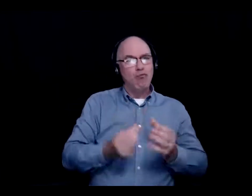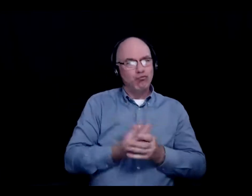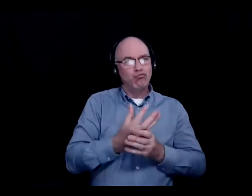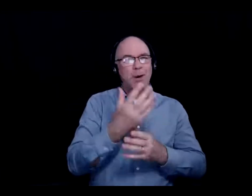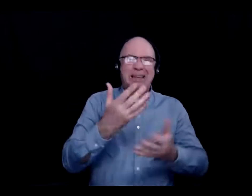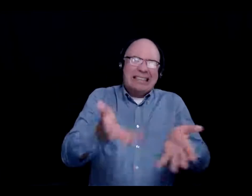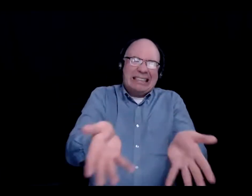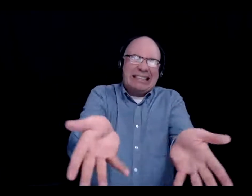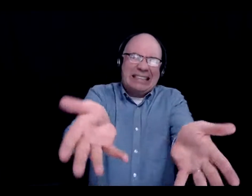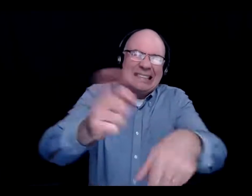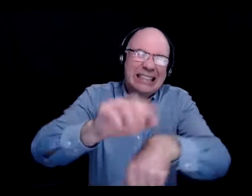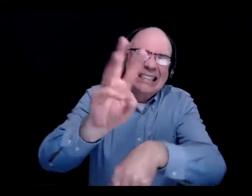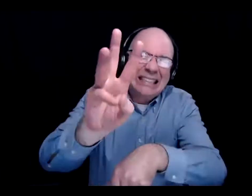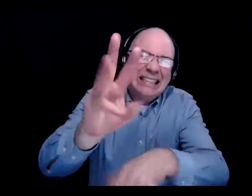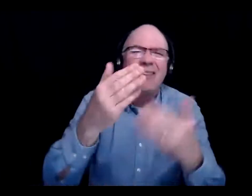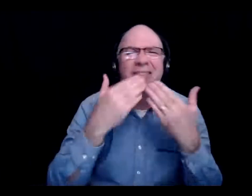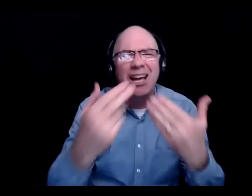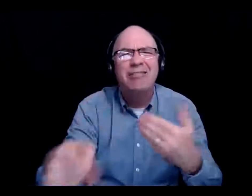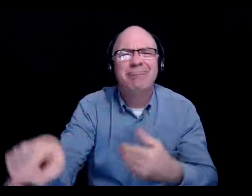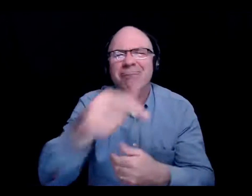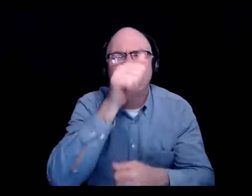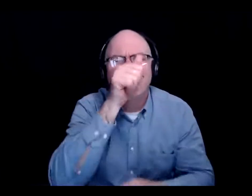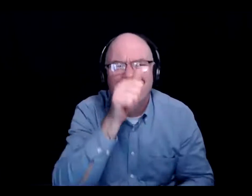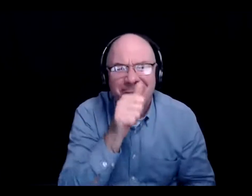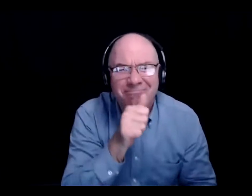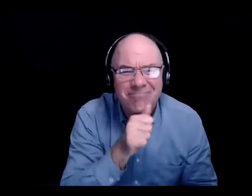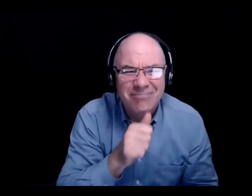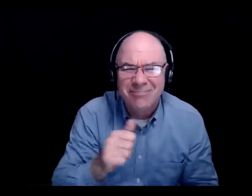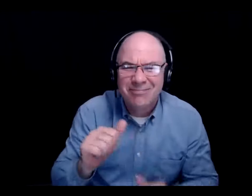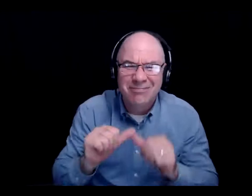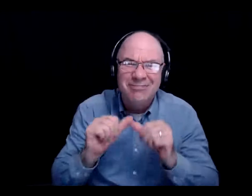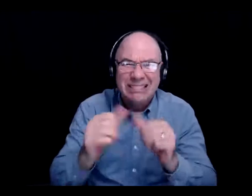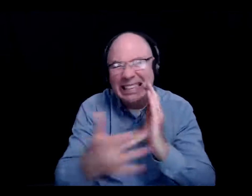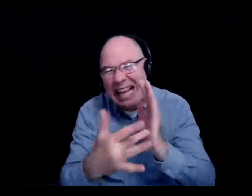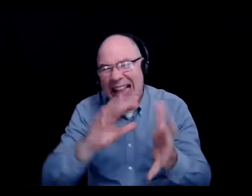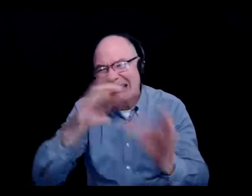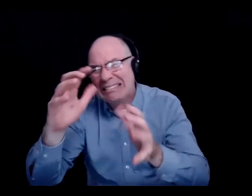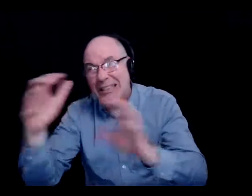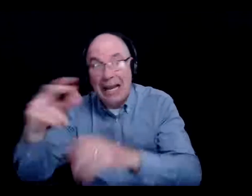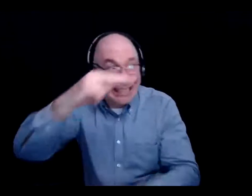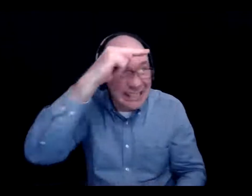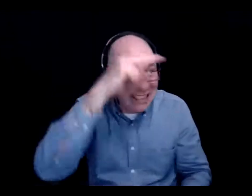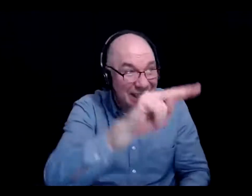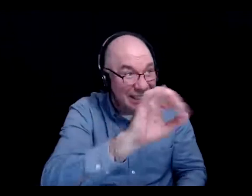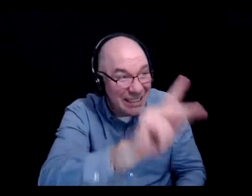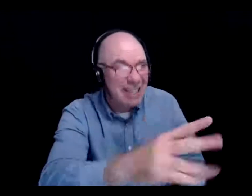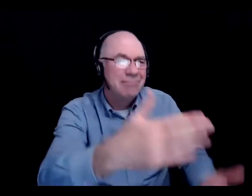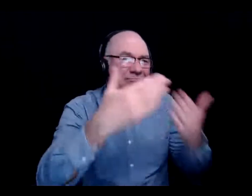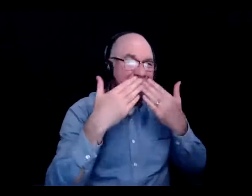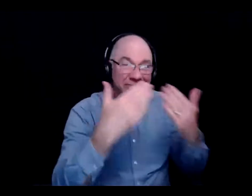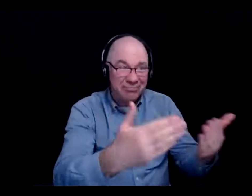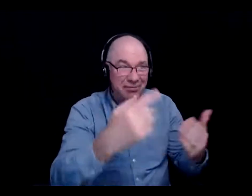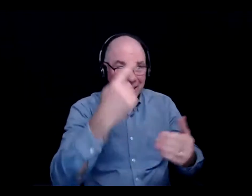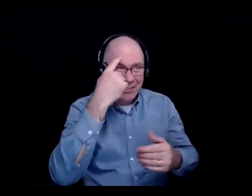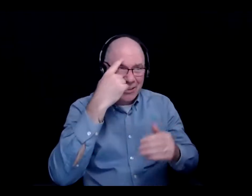is 6 o'clock. Thank you so much for being patient with us through all of our technical issues. And Nick, thank you for